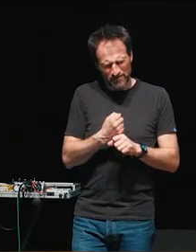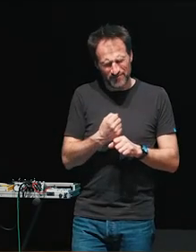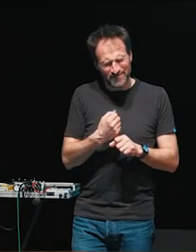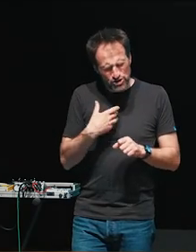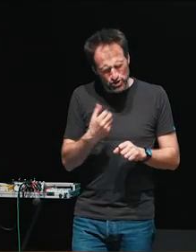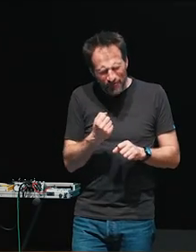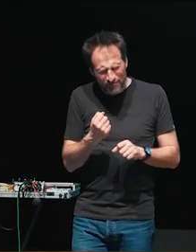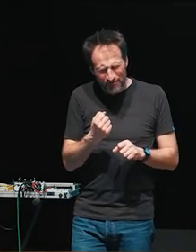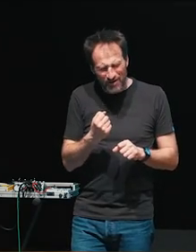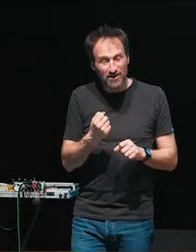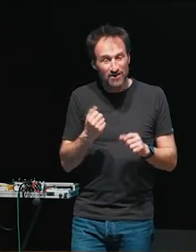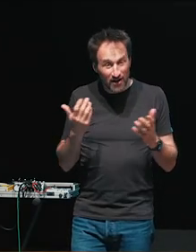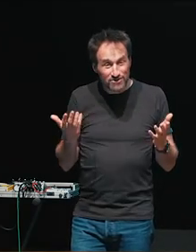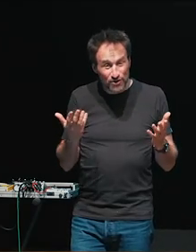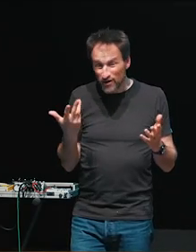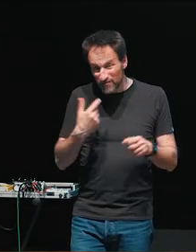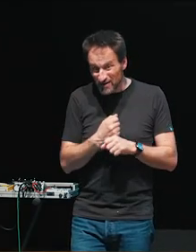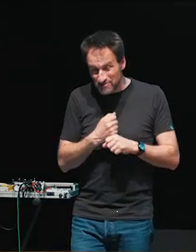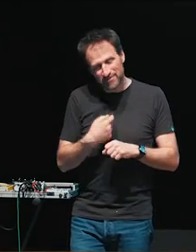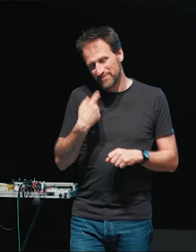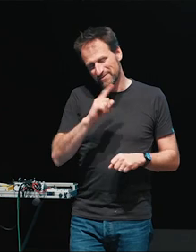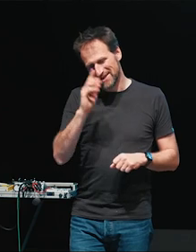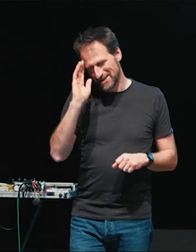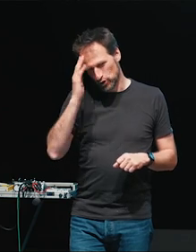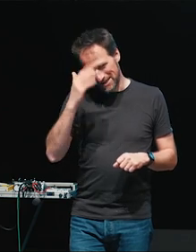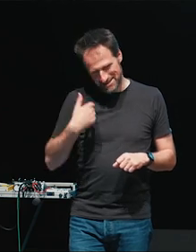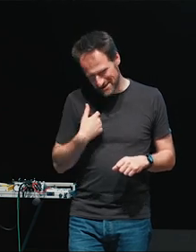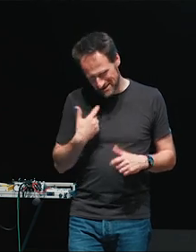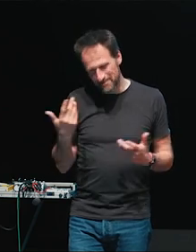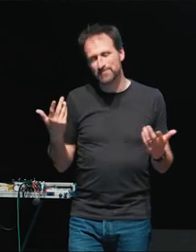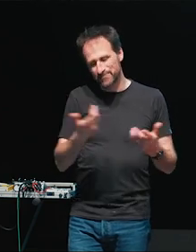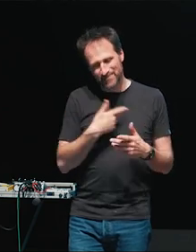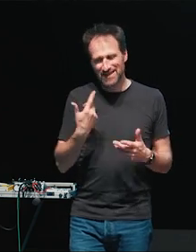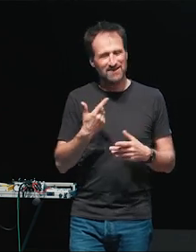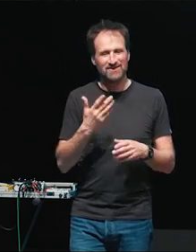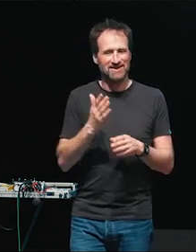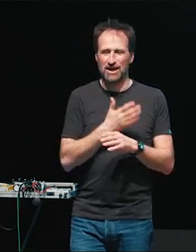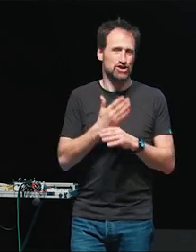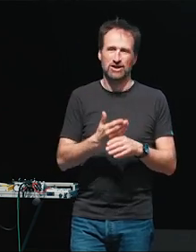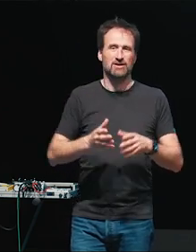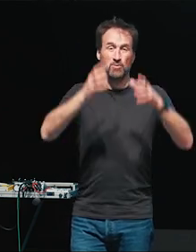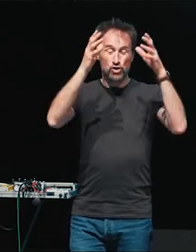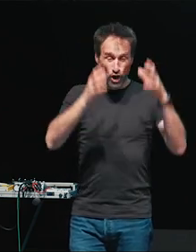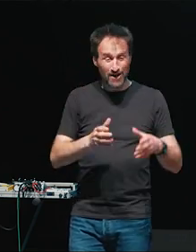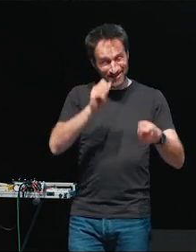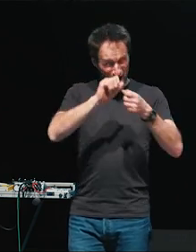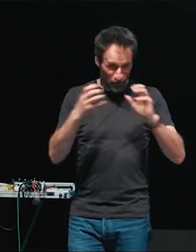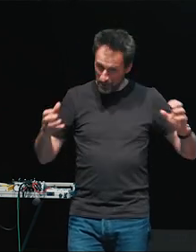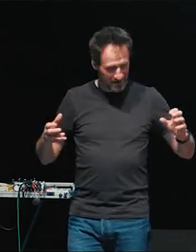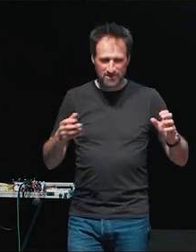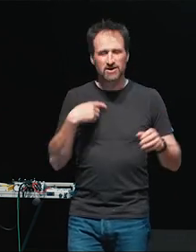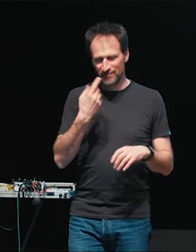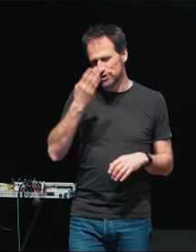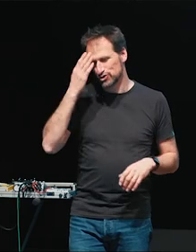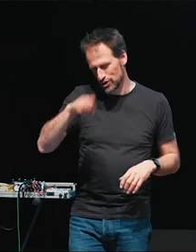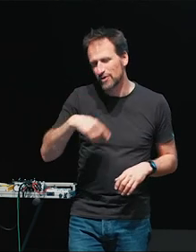this. So what did we do? We're not crazy people. We did not one day decide to break up a monolith. We are smart people who decided to do